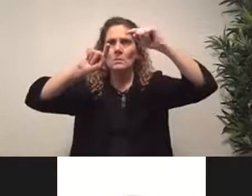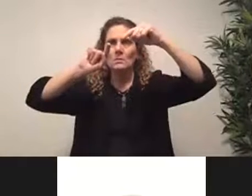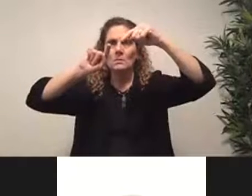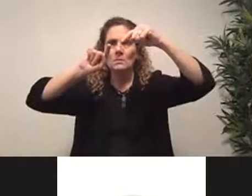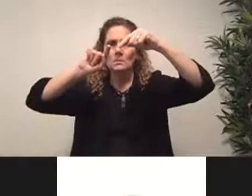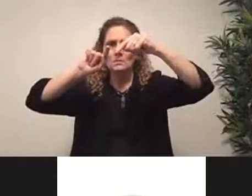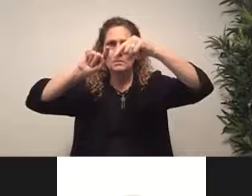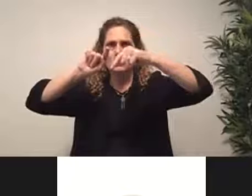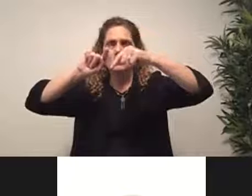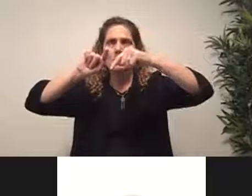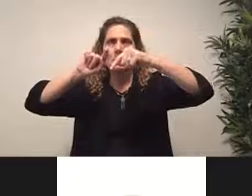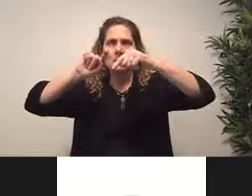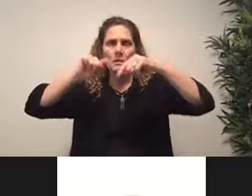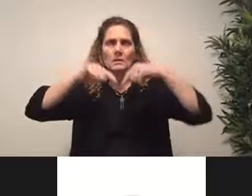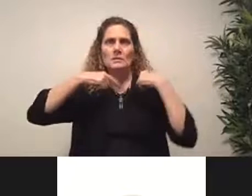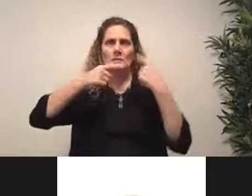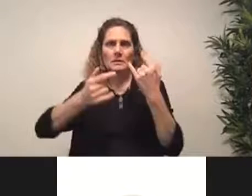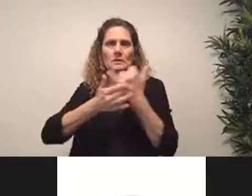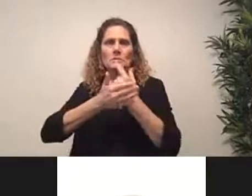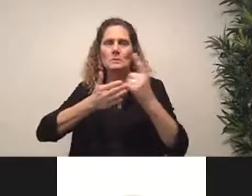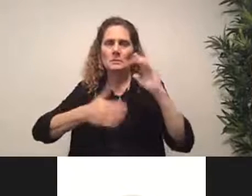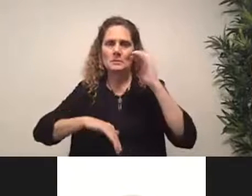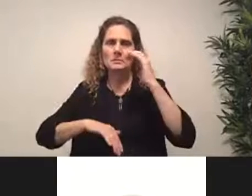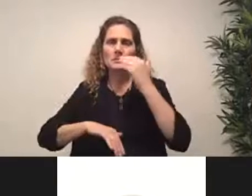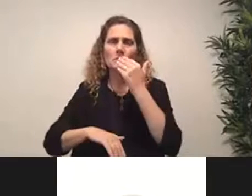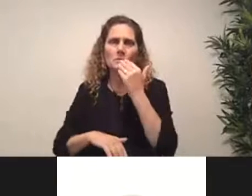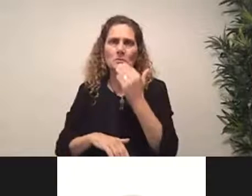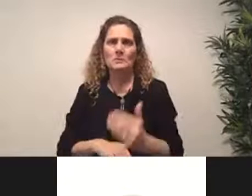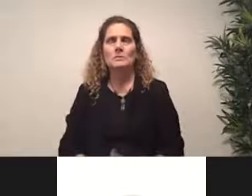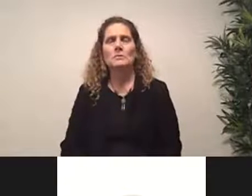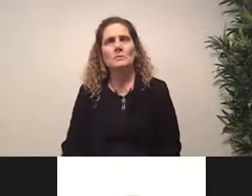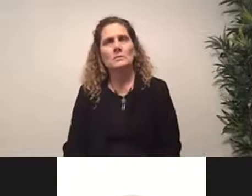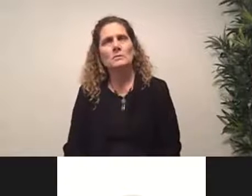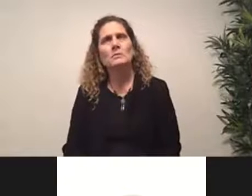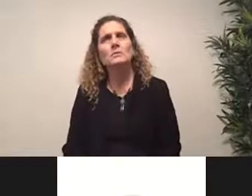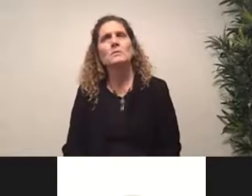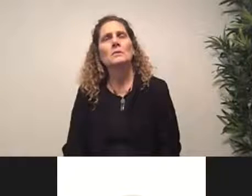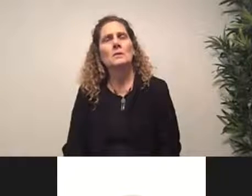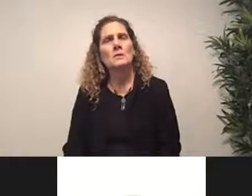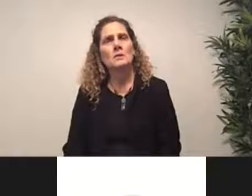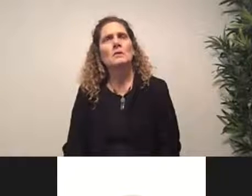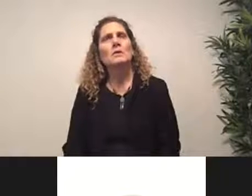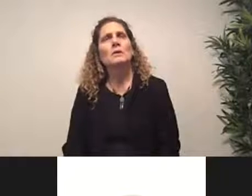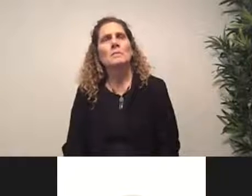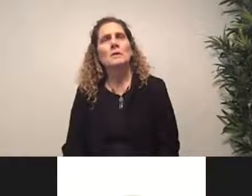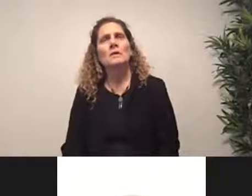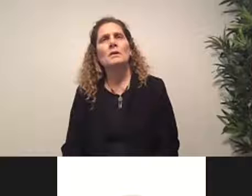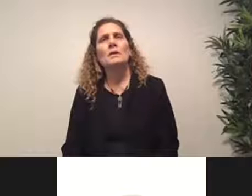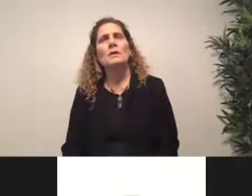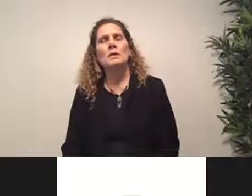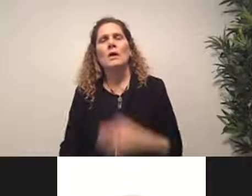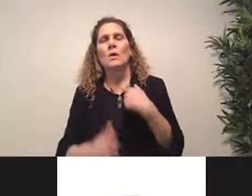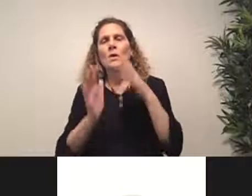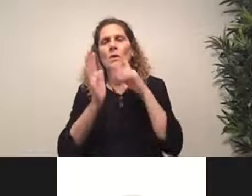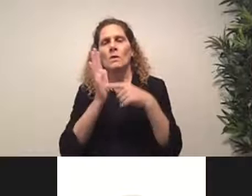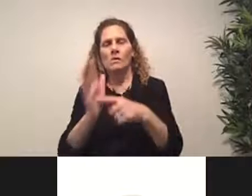countywide compared to the prior week. And you'll see what I mean more closely when we pull up the data in a moment. The